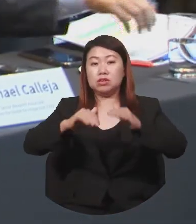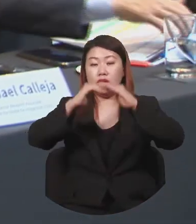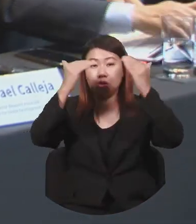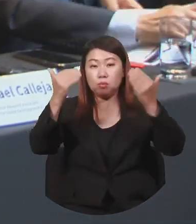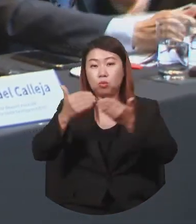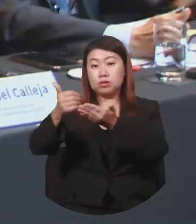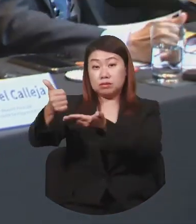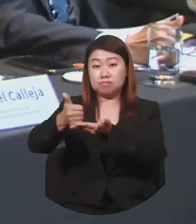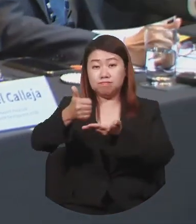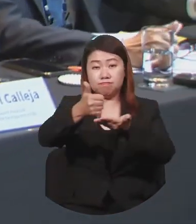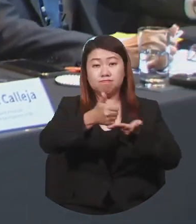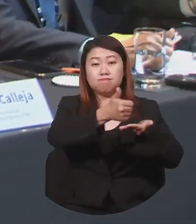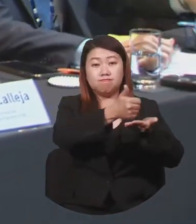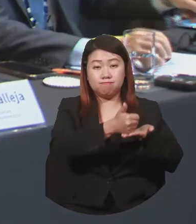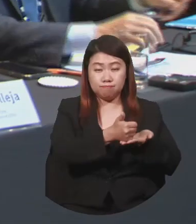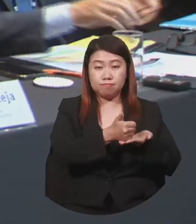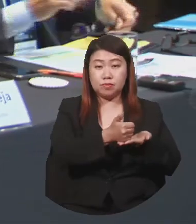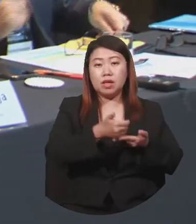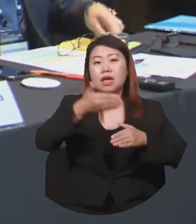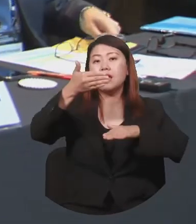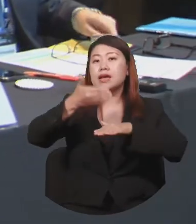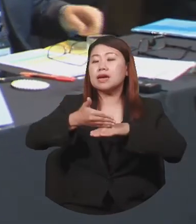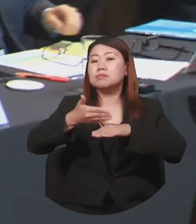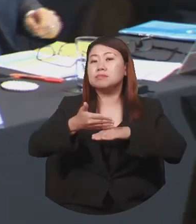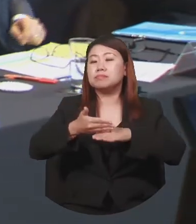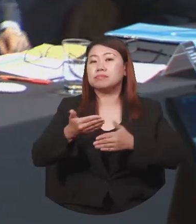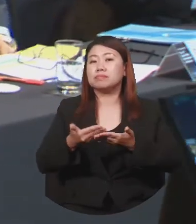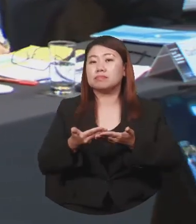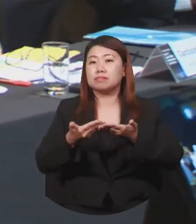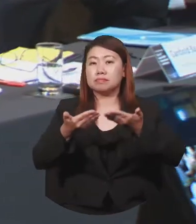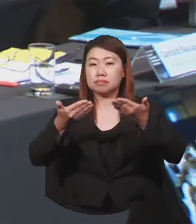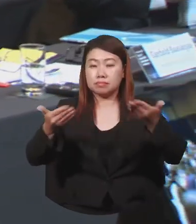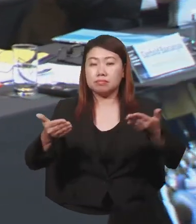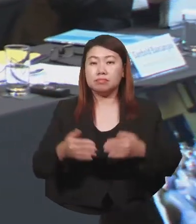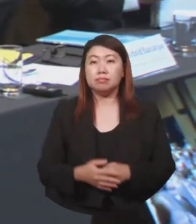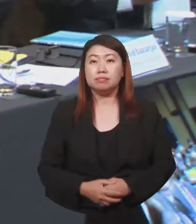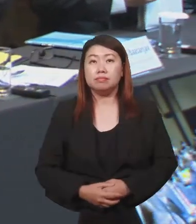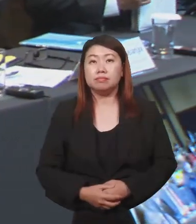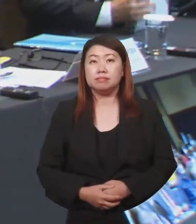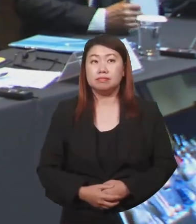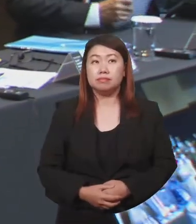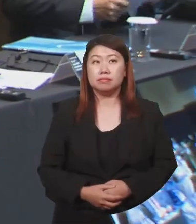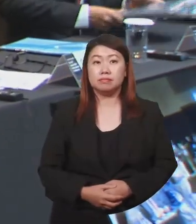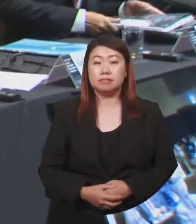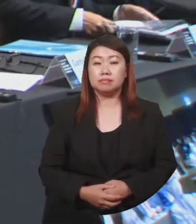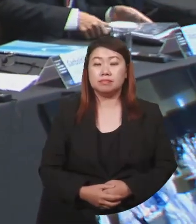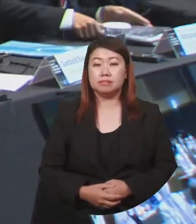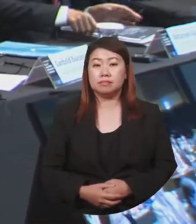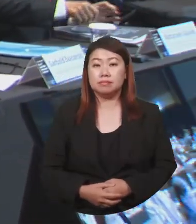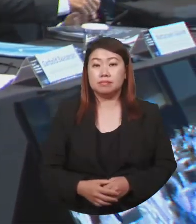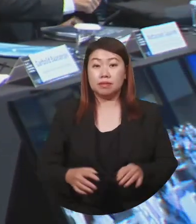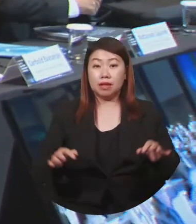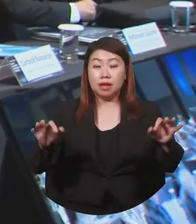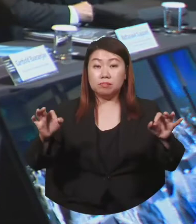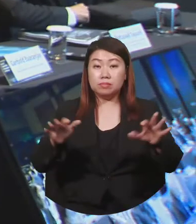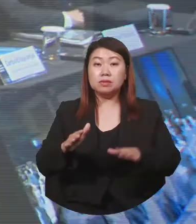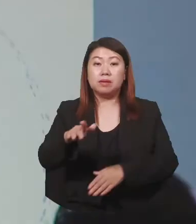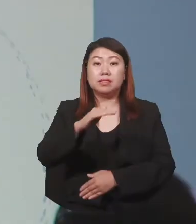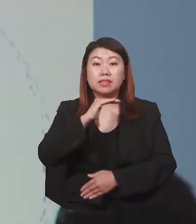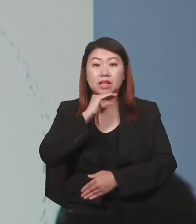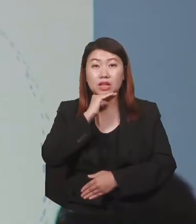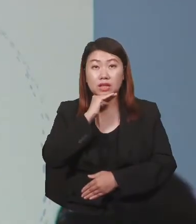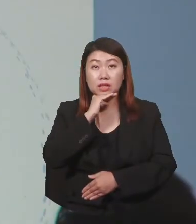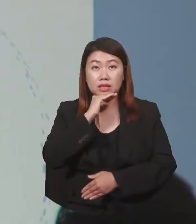many insights and knowledge with us from the beginning till the end. Thank you so much. We have very final session. Please